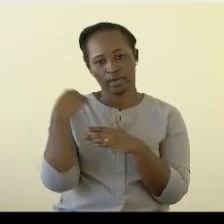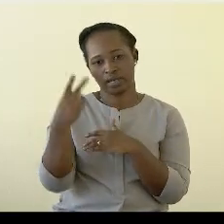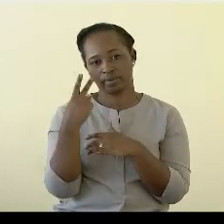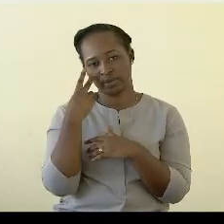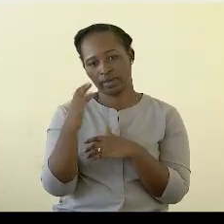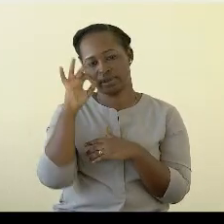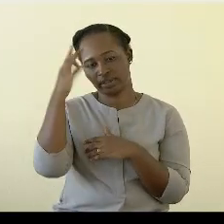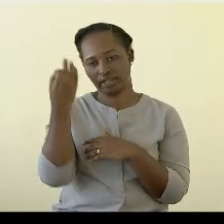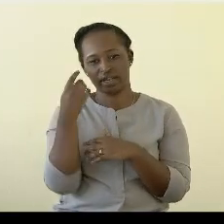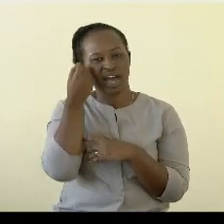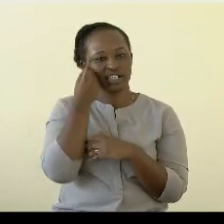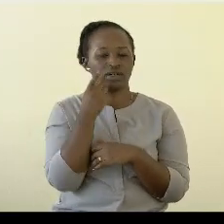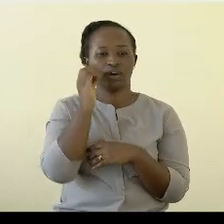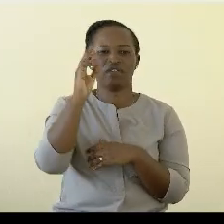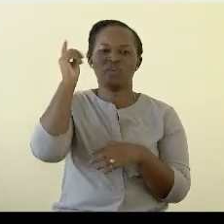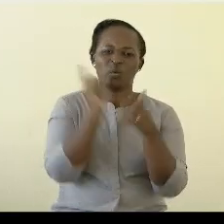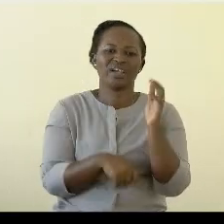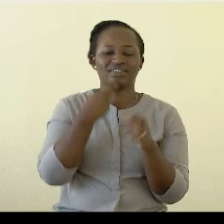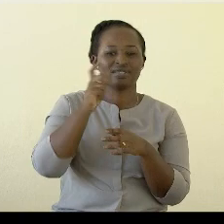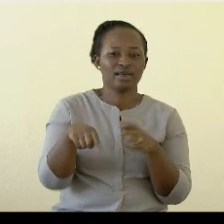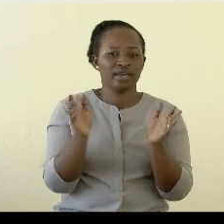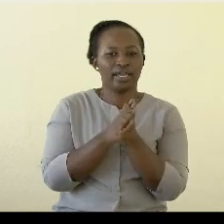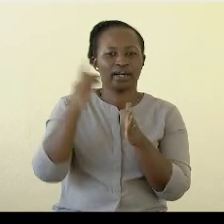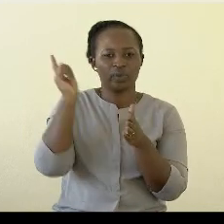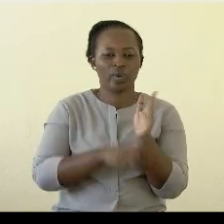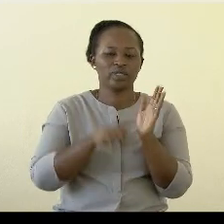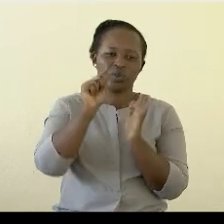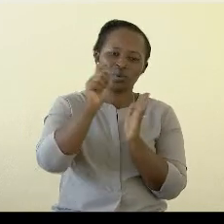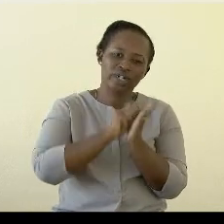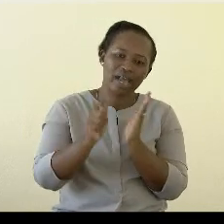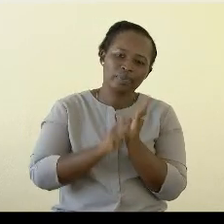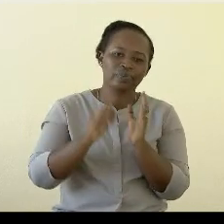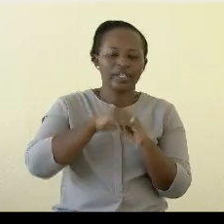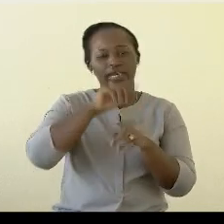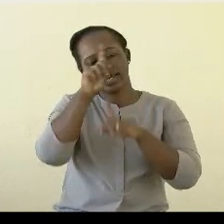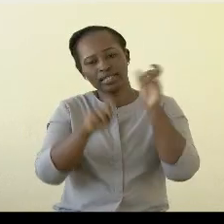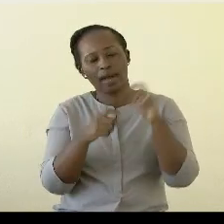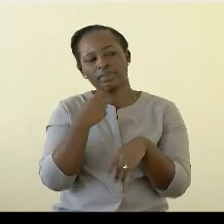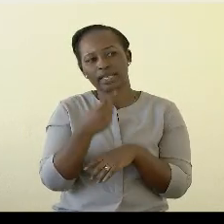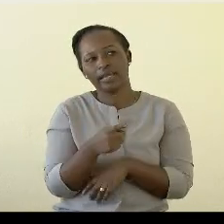very understanding of what is required and what you will write, and the examiner says, you know what?